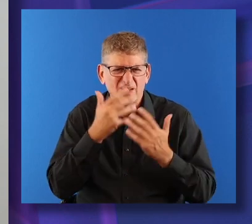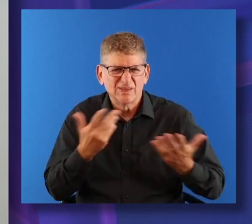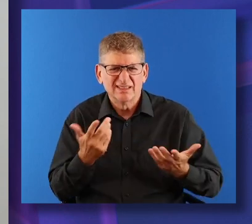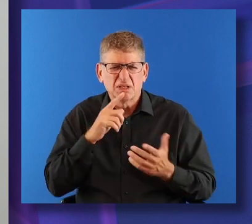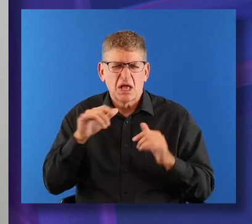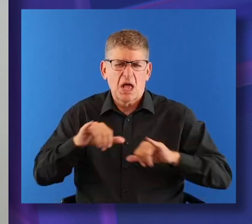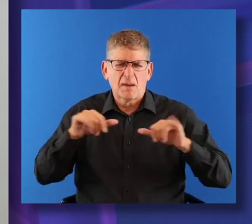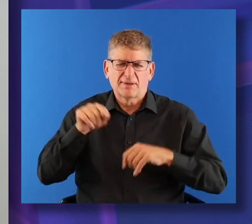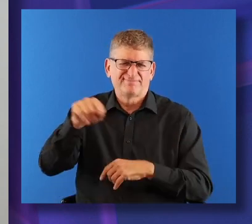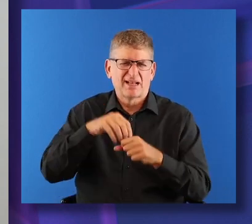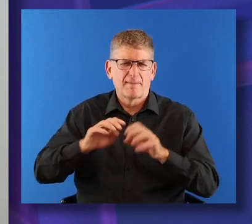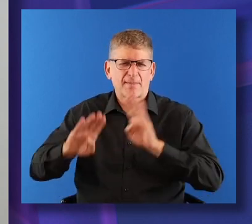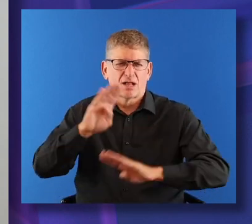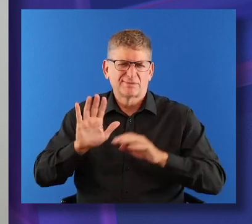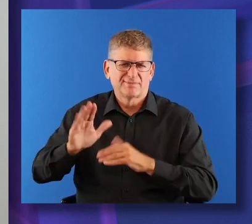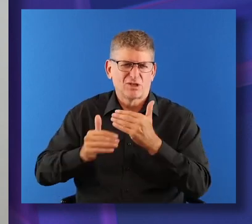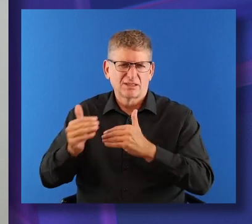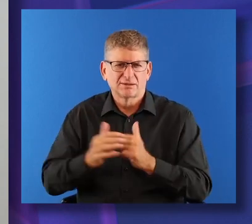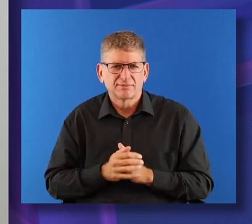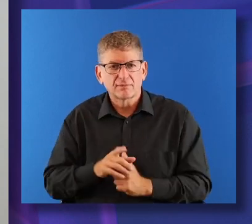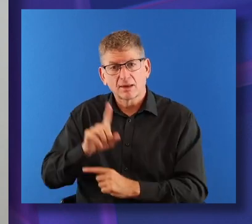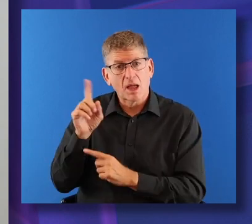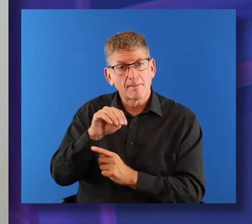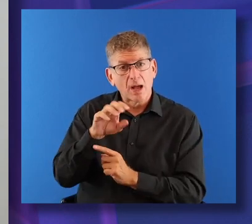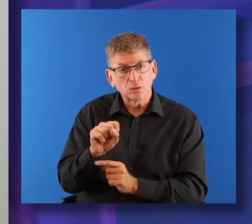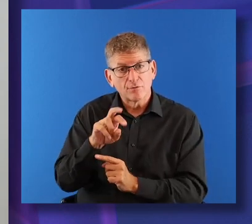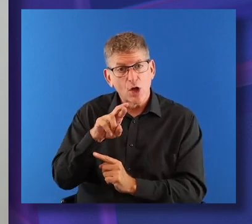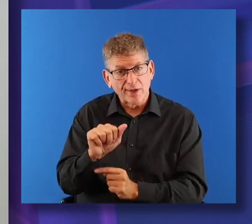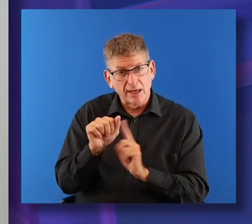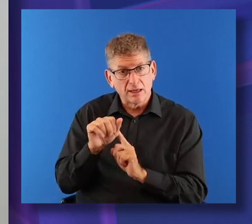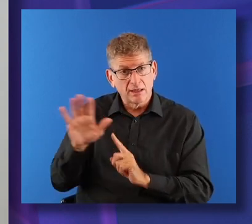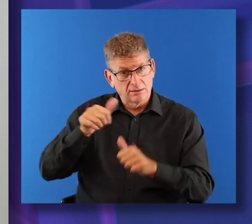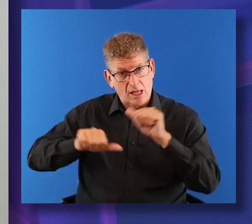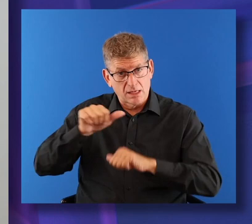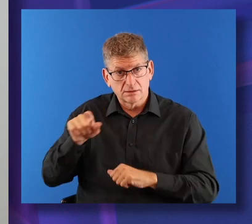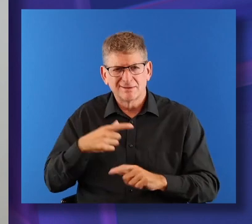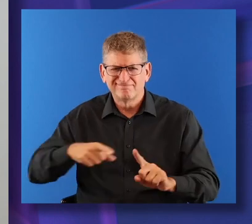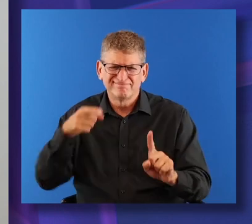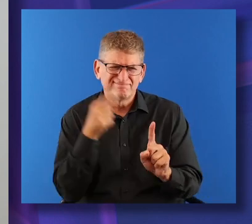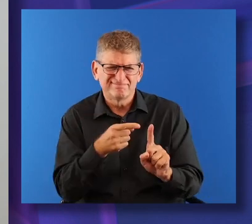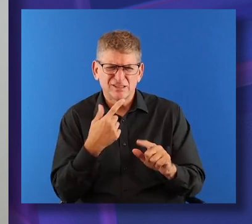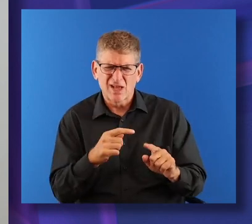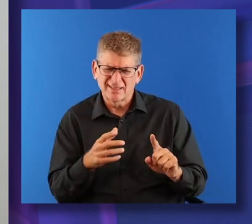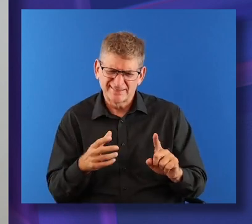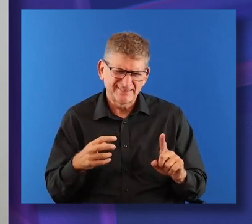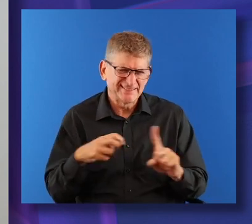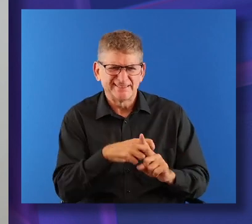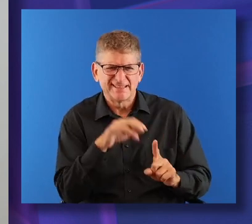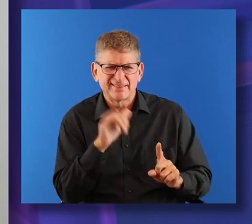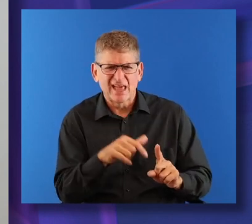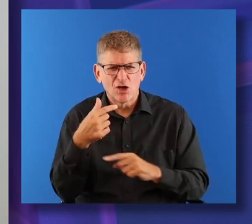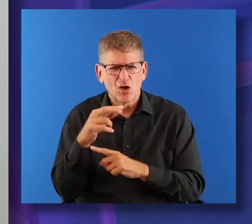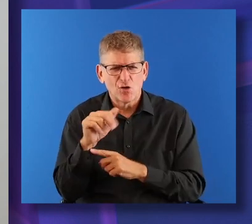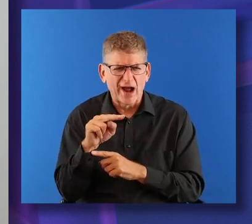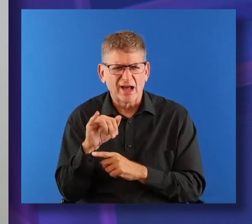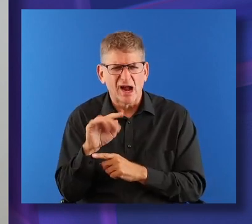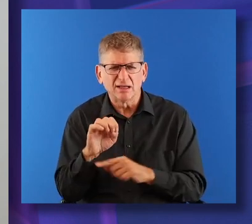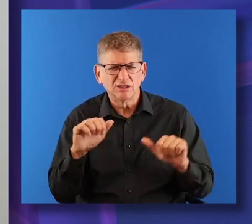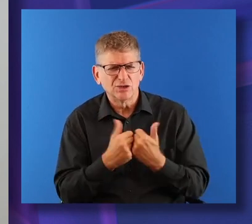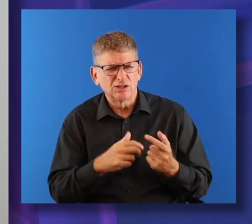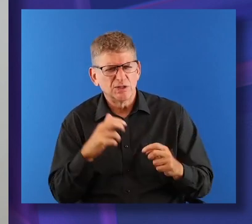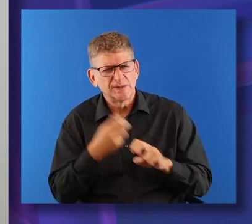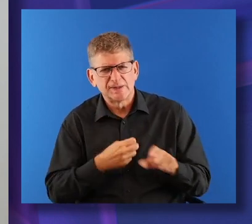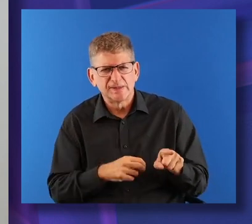At MSR AI4Science, we target at tackling this grand challenge. That is, we want to simulate the dynamics